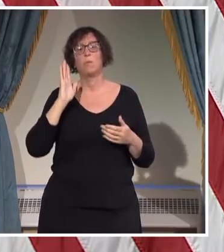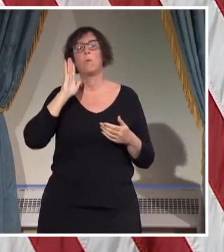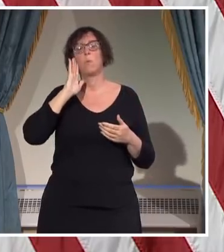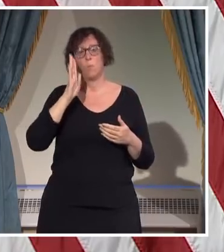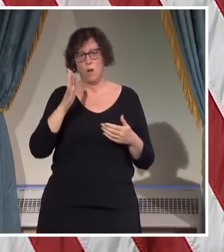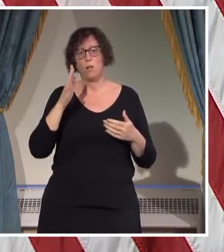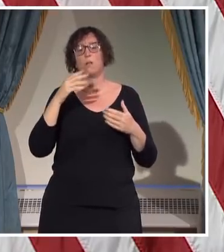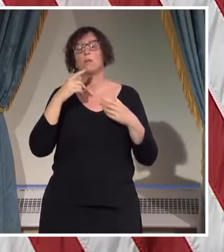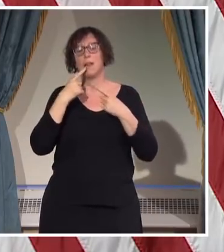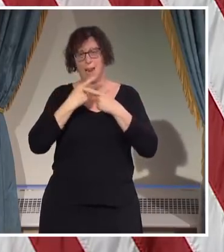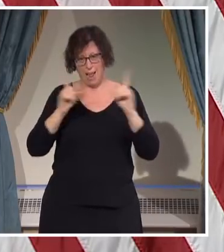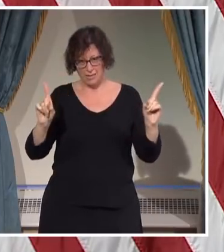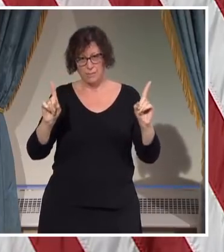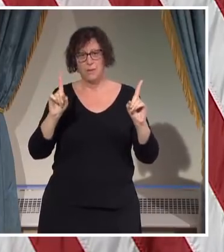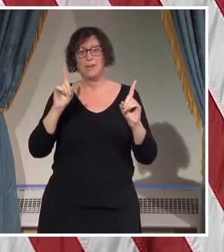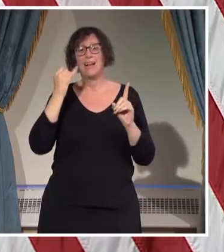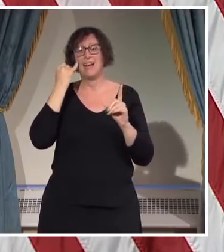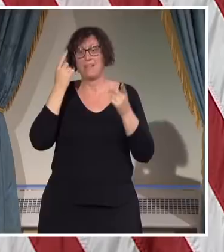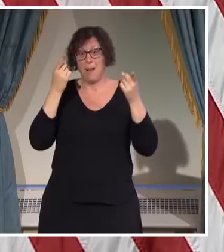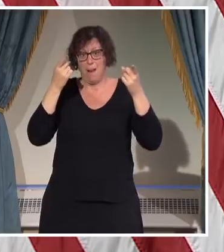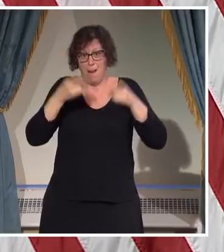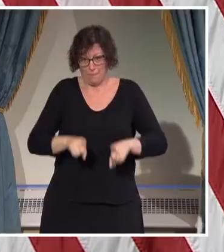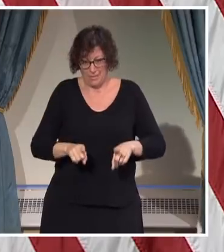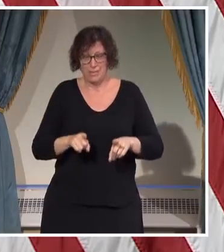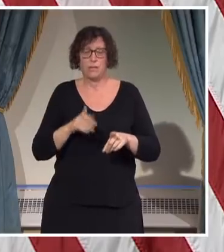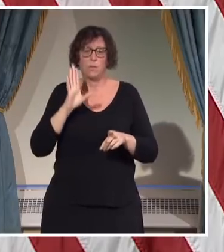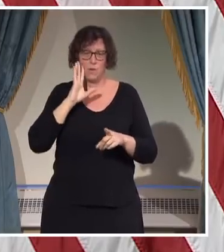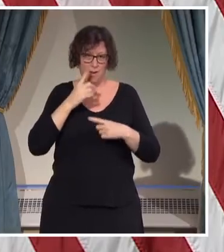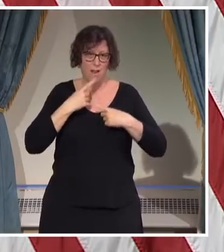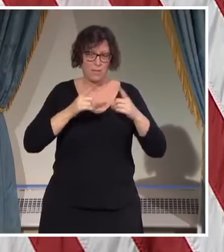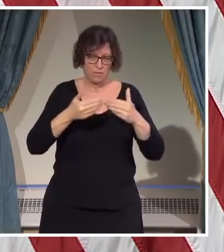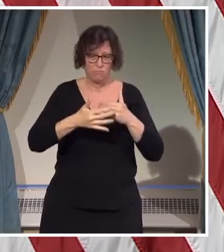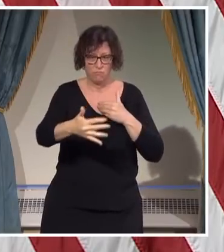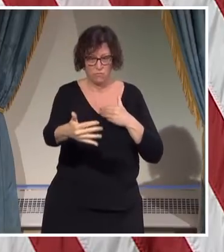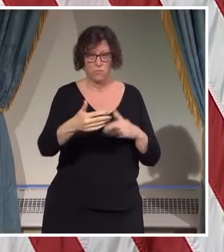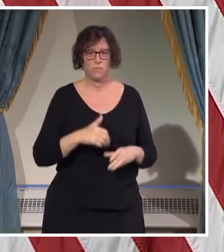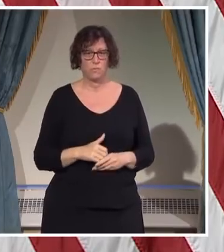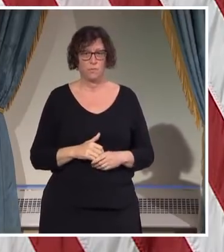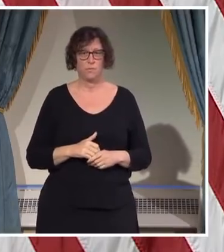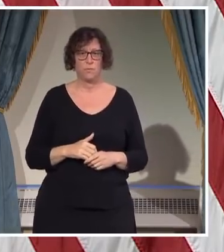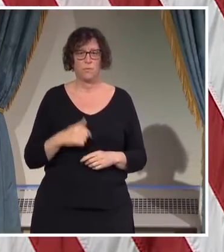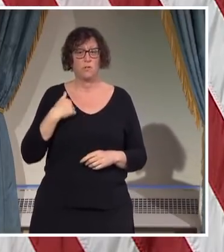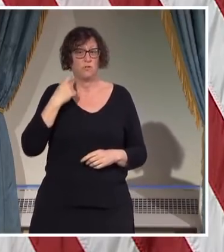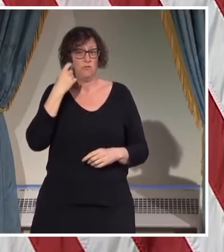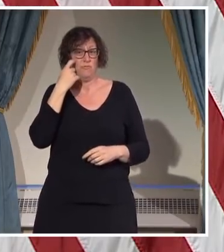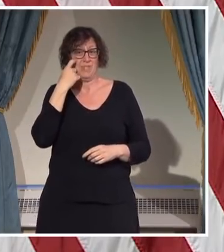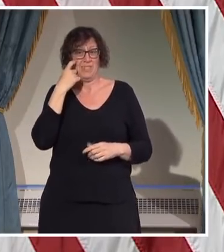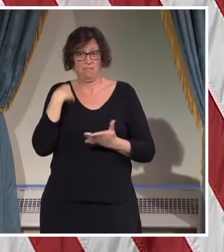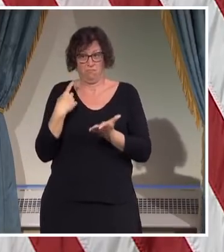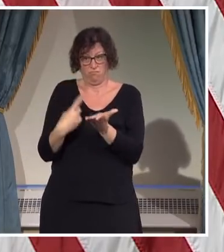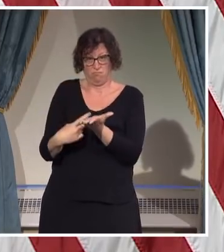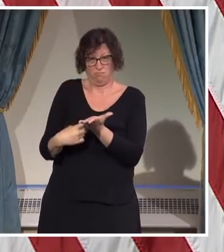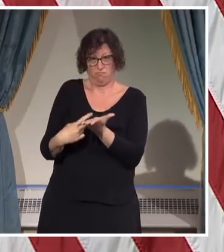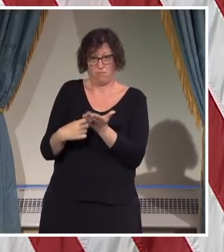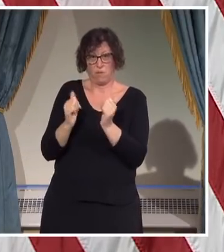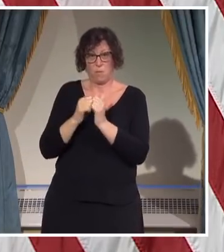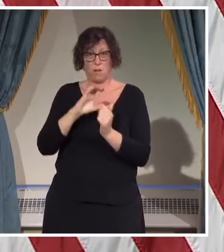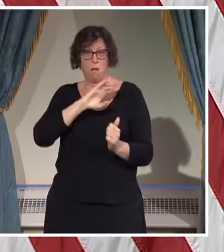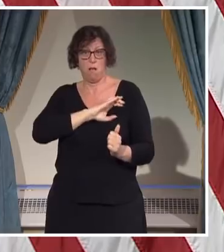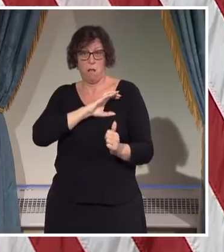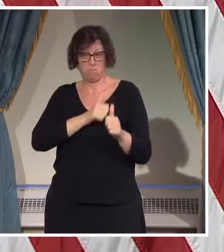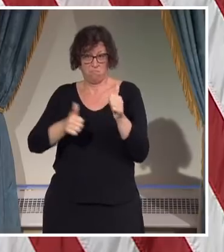Last conversation I had with the commissioner, he was confident that, we're sort of in plan A now, and plan B was very, very straightforward